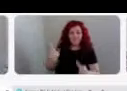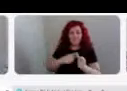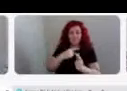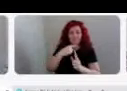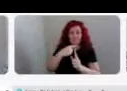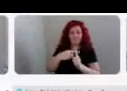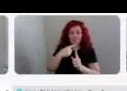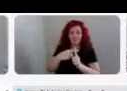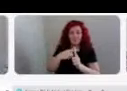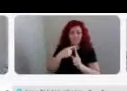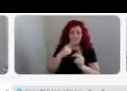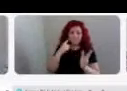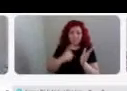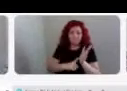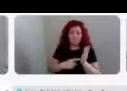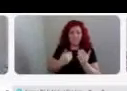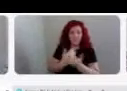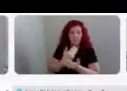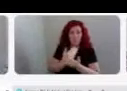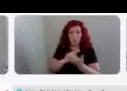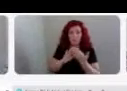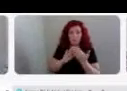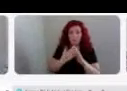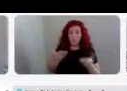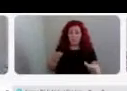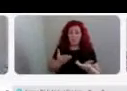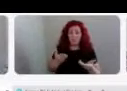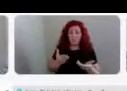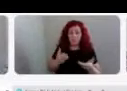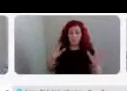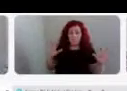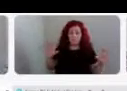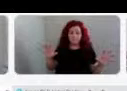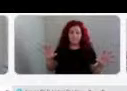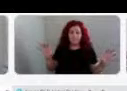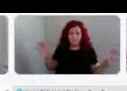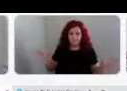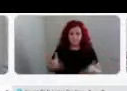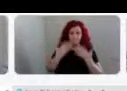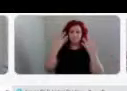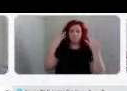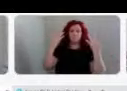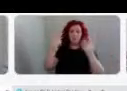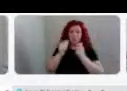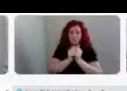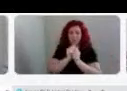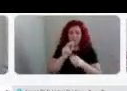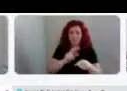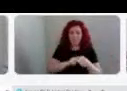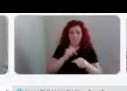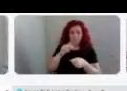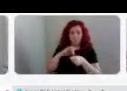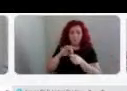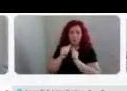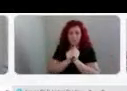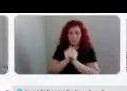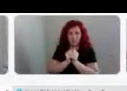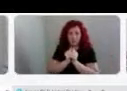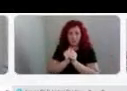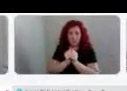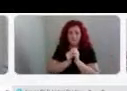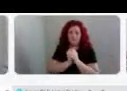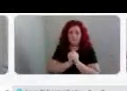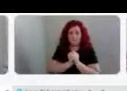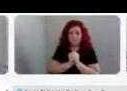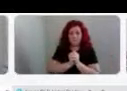impressions of my new community was the vibrant competitive nature of elections and just a few